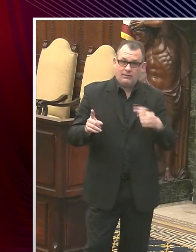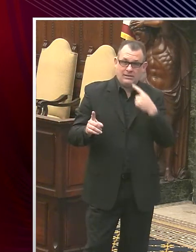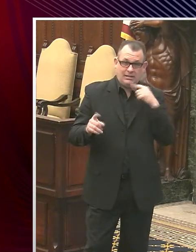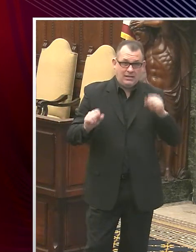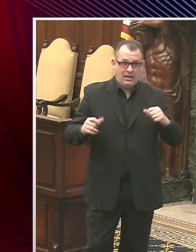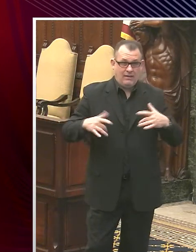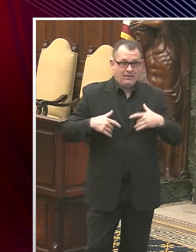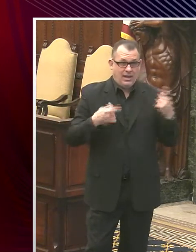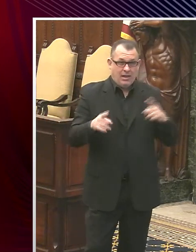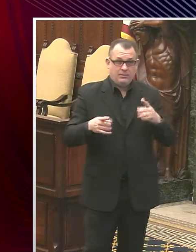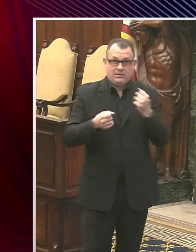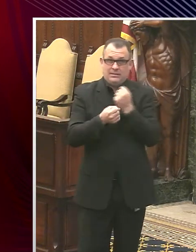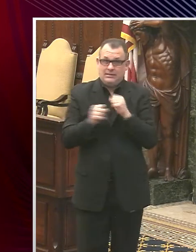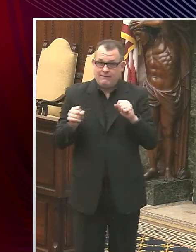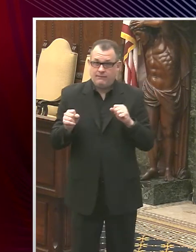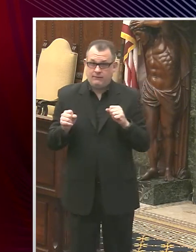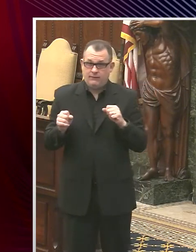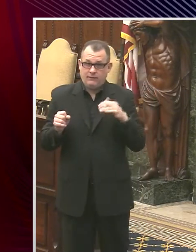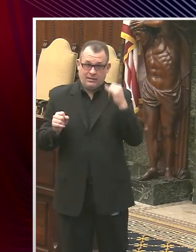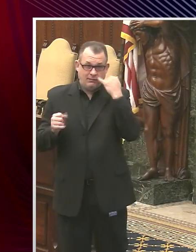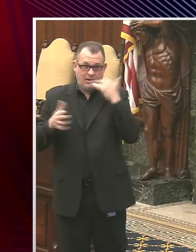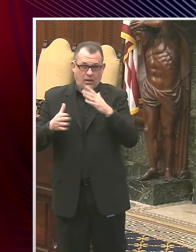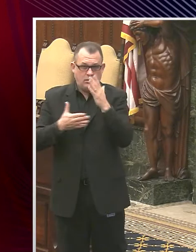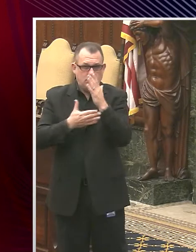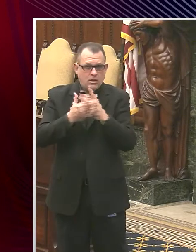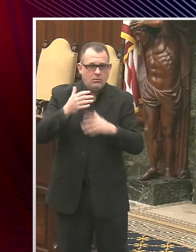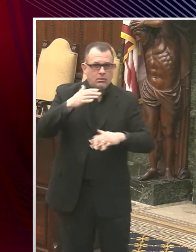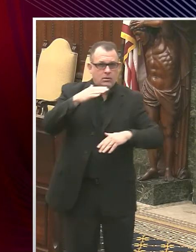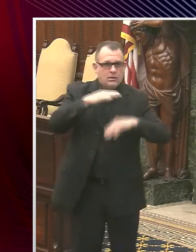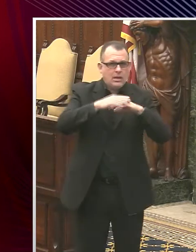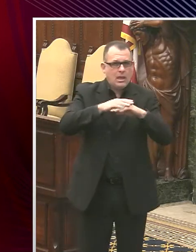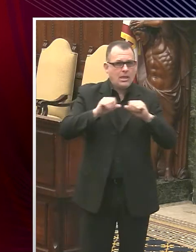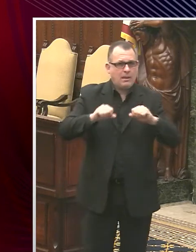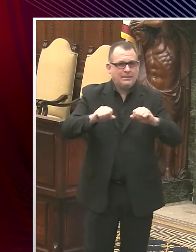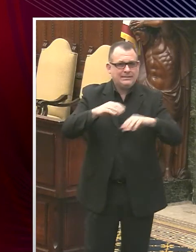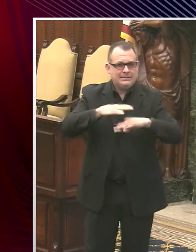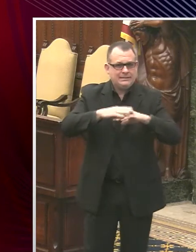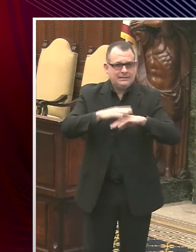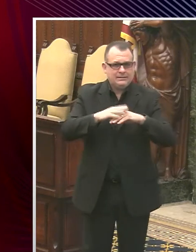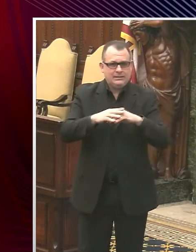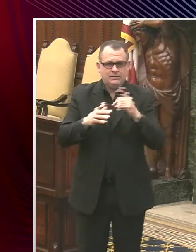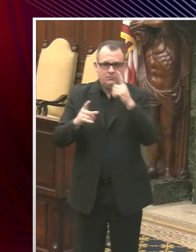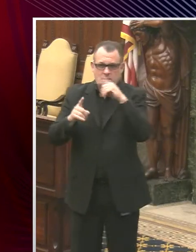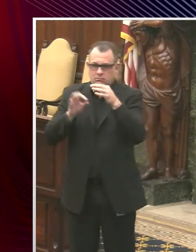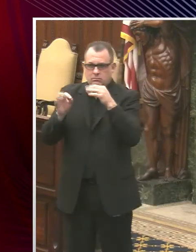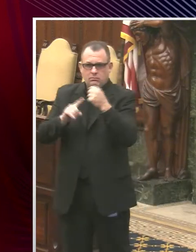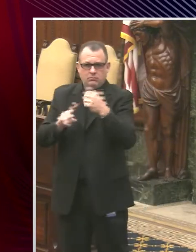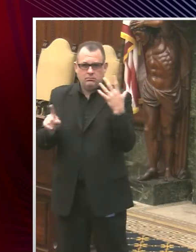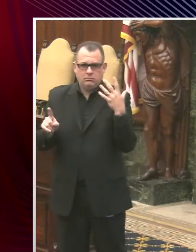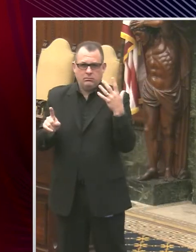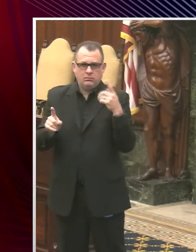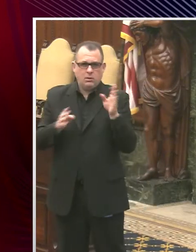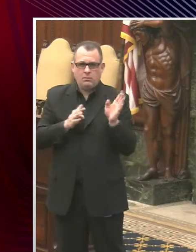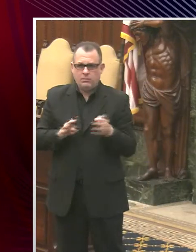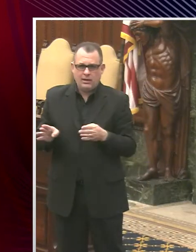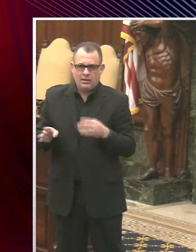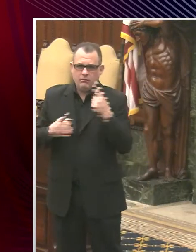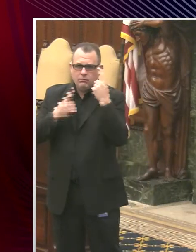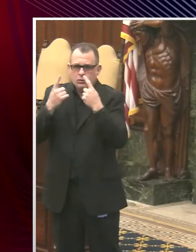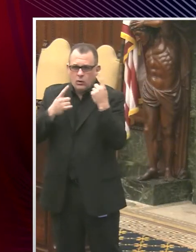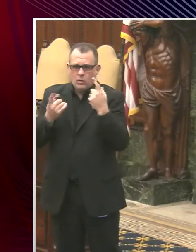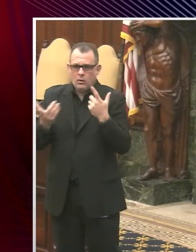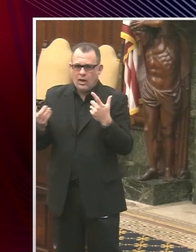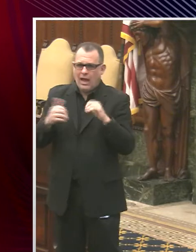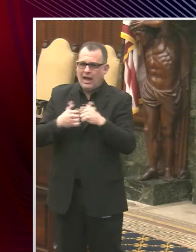events safely if allowed some capacity. Can you expand on what your plans are, what your thoughts are for